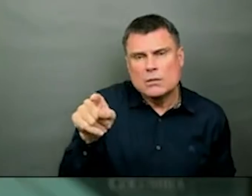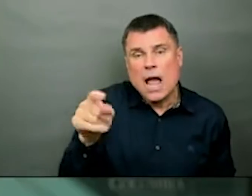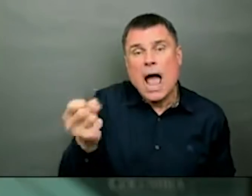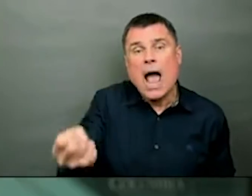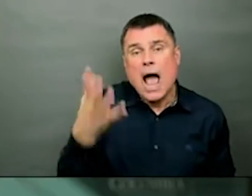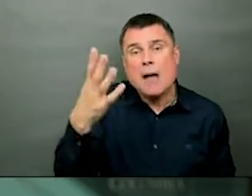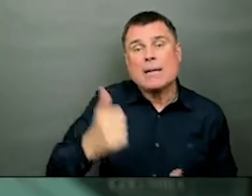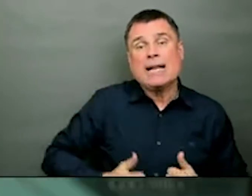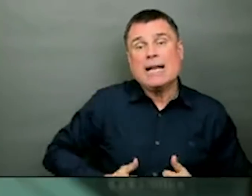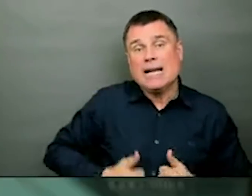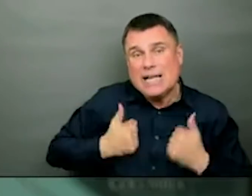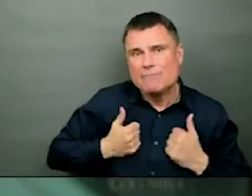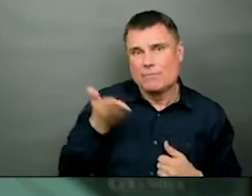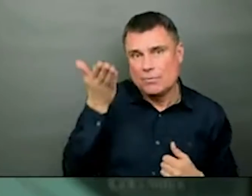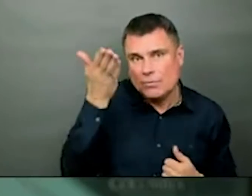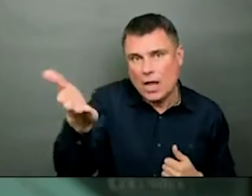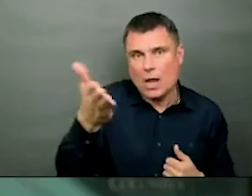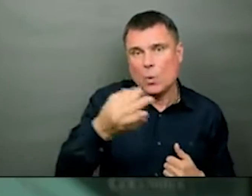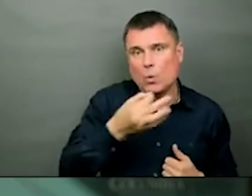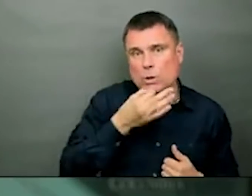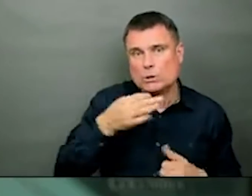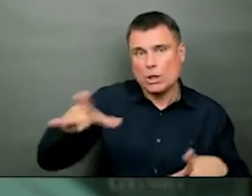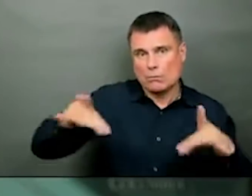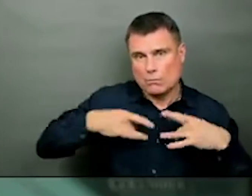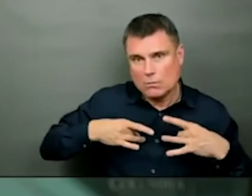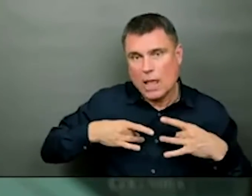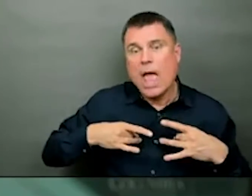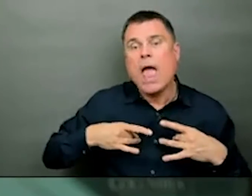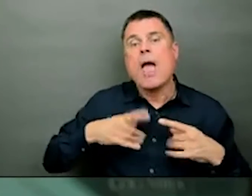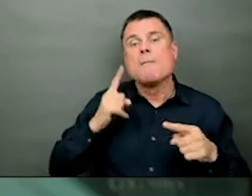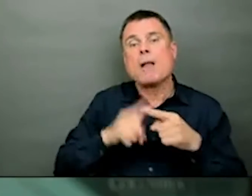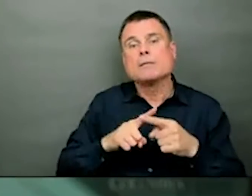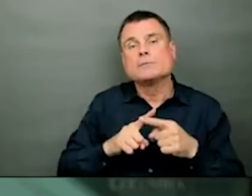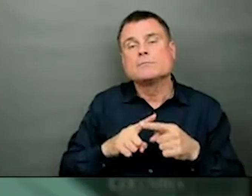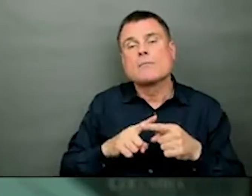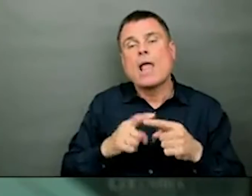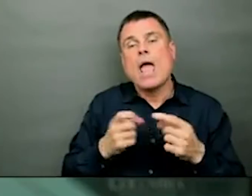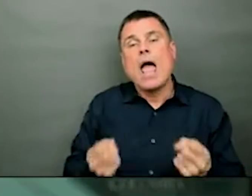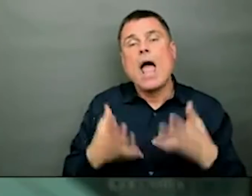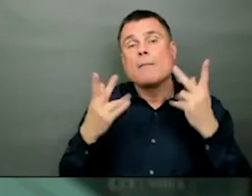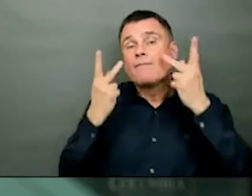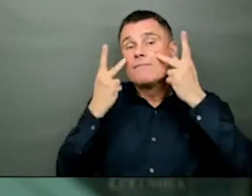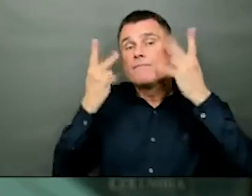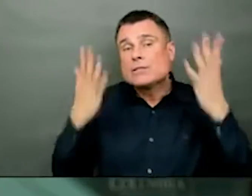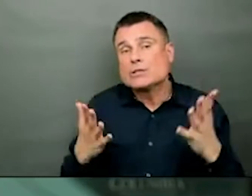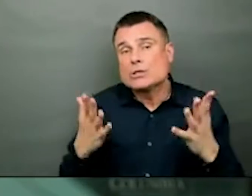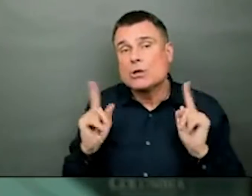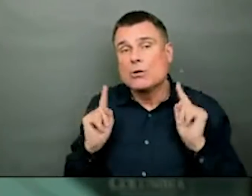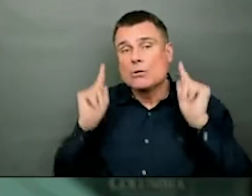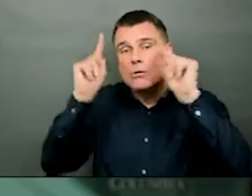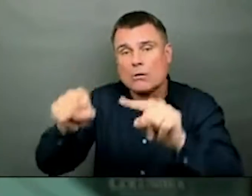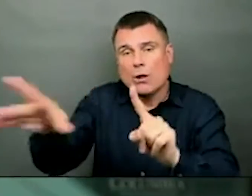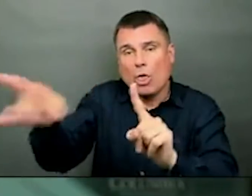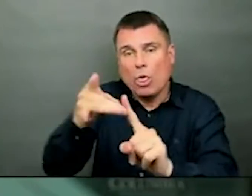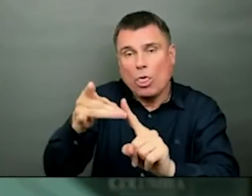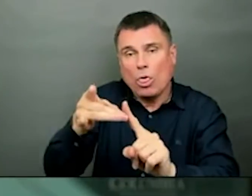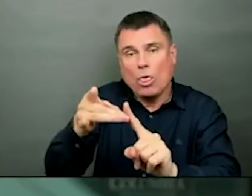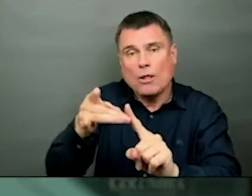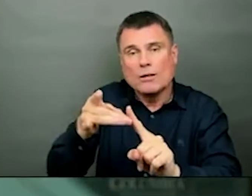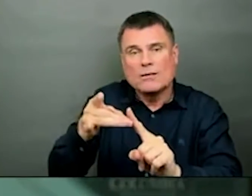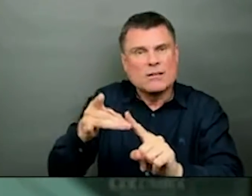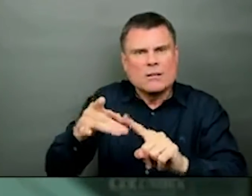and how many of those are people that do not live in Whistler. And for some reason, somebody has these numbers, and they're not sharing